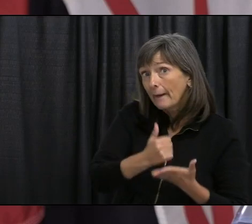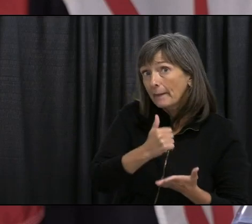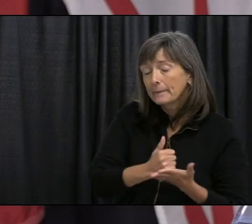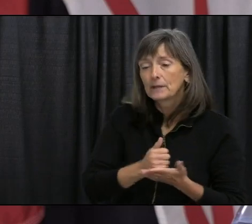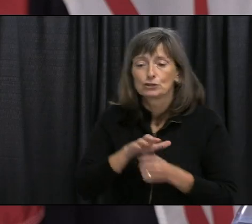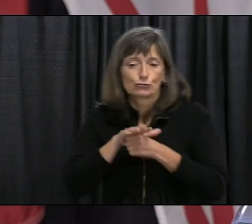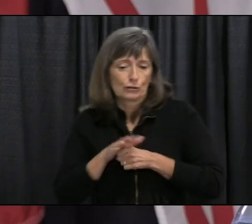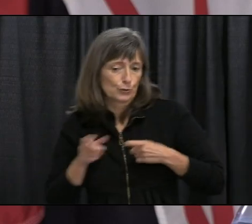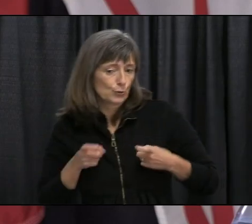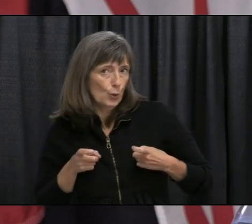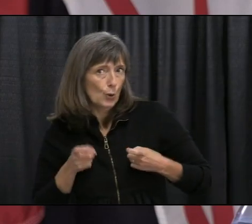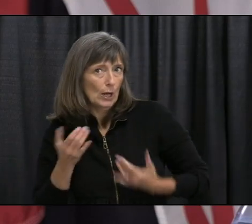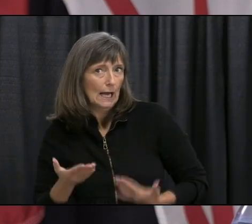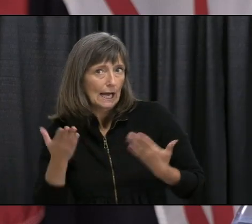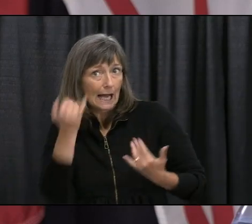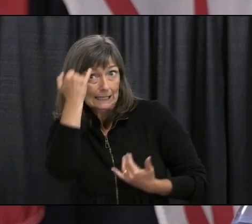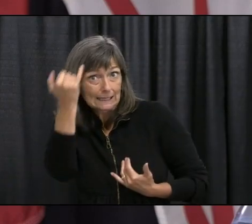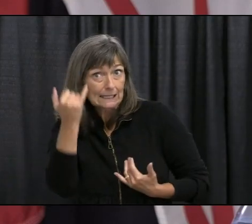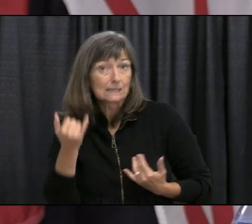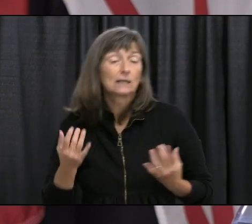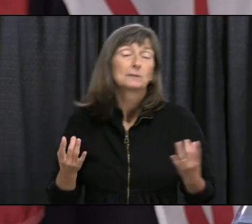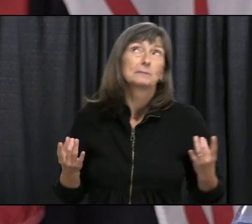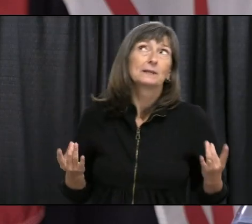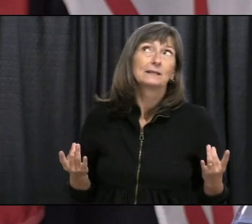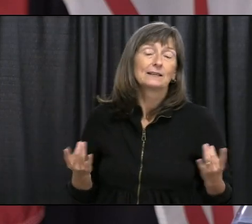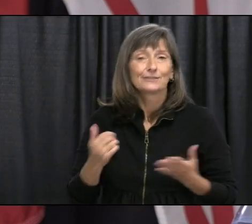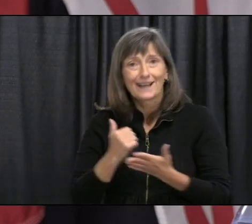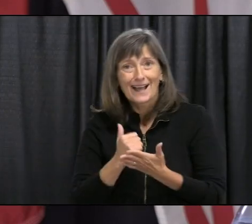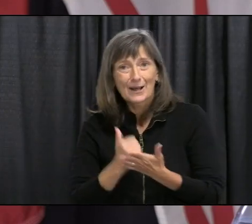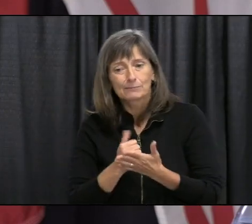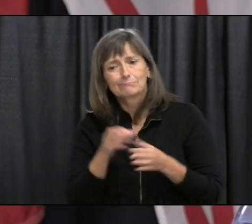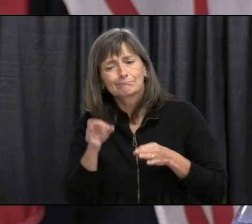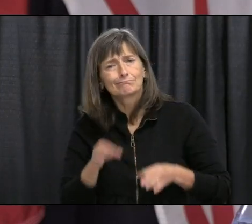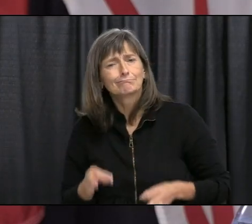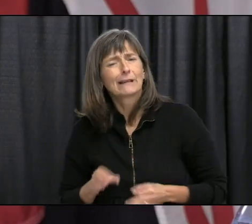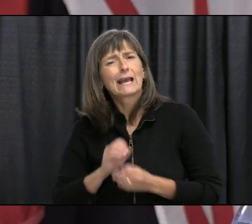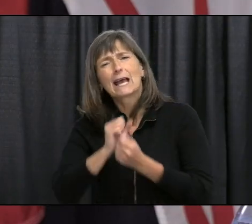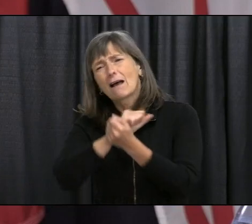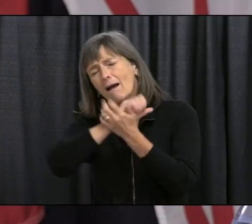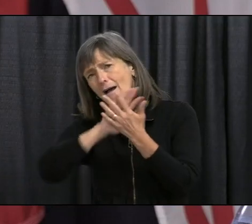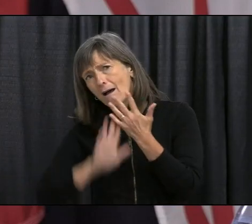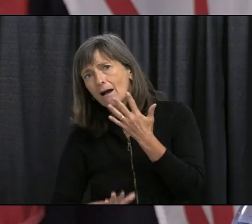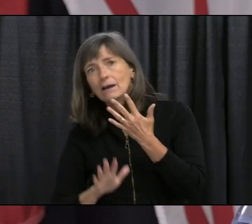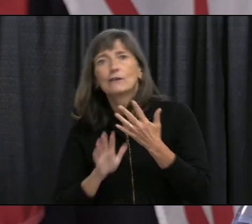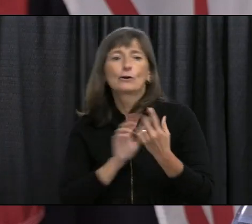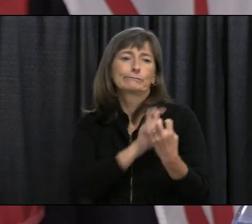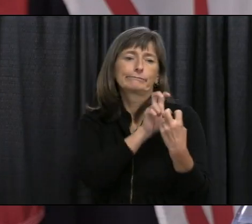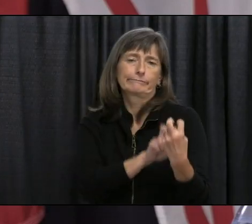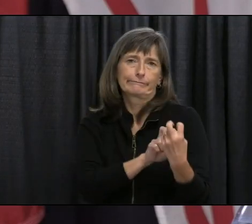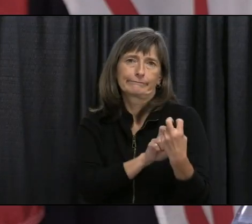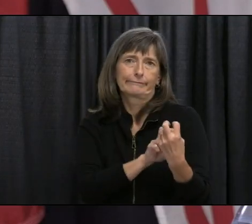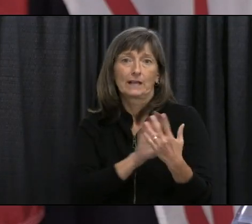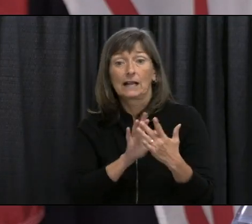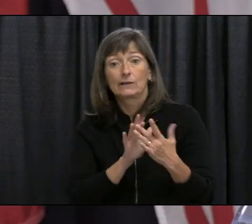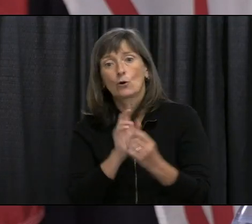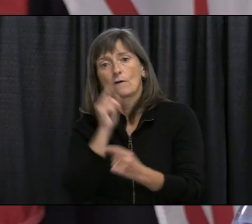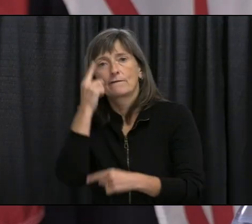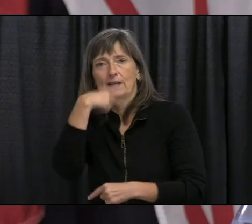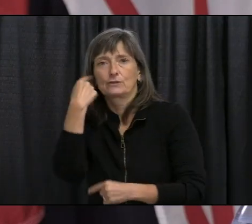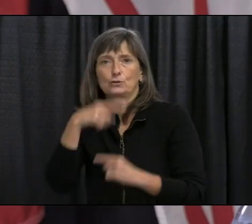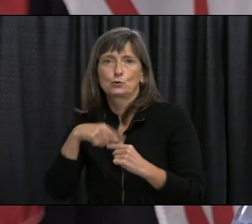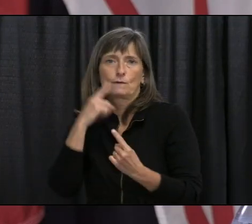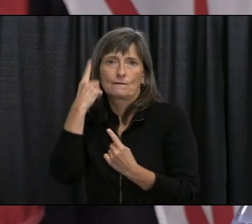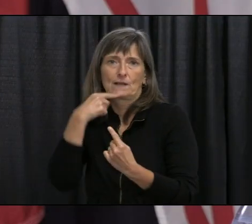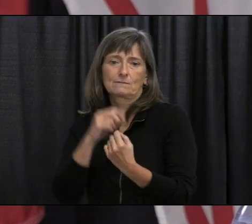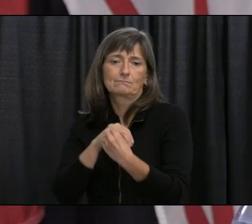stress management and meditation kind of approaches, all the way through therapist online to